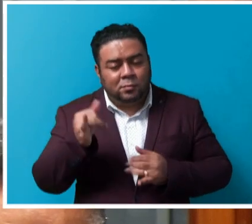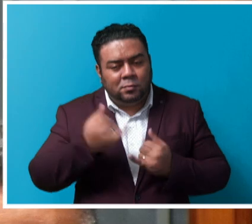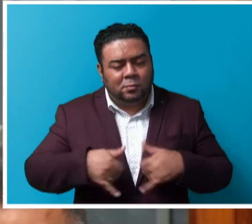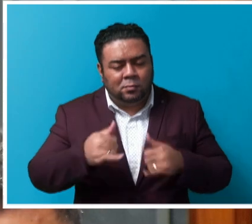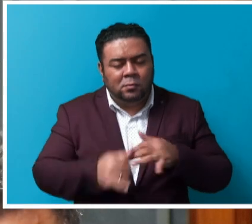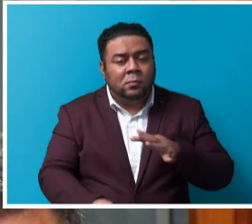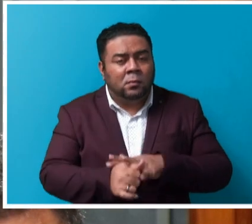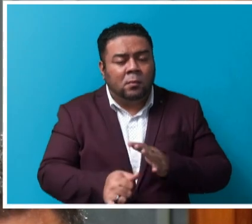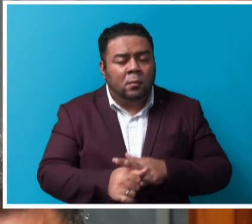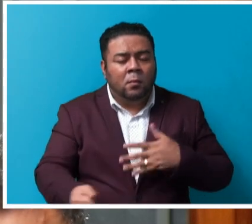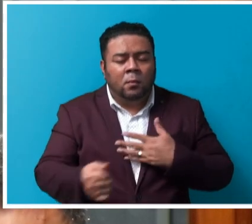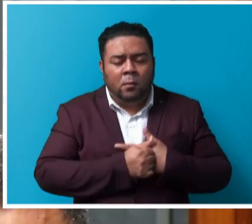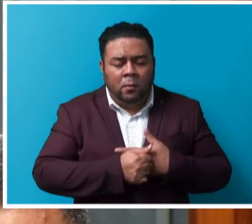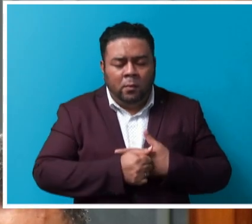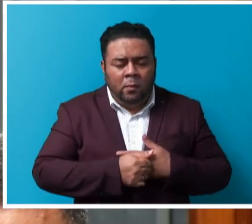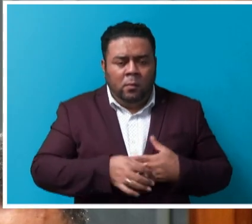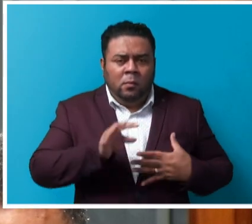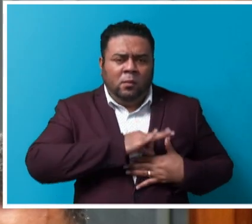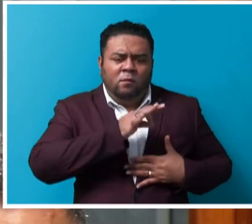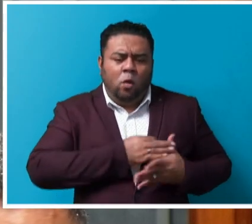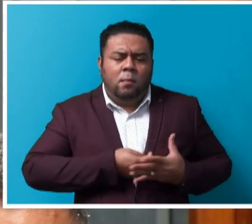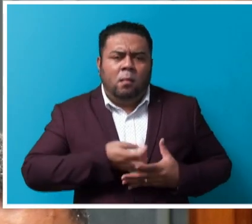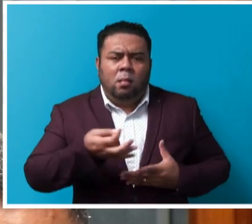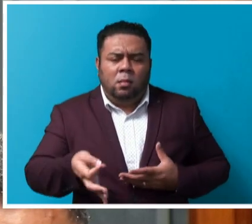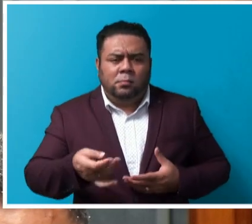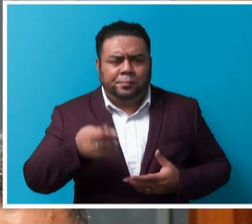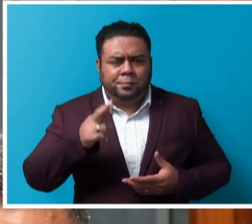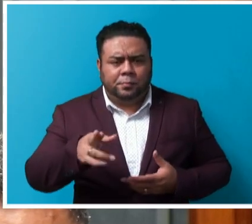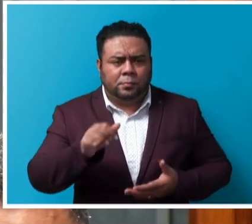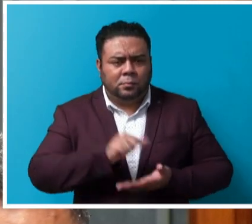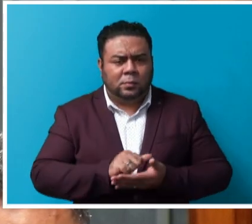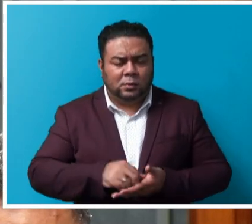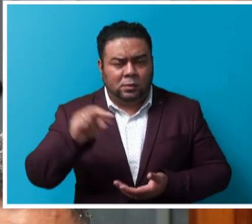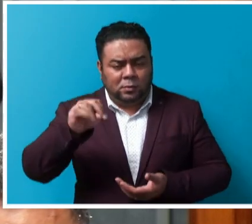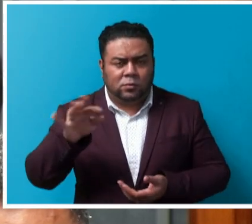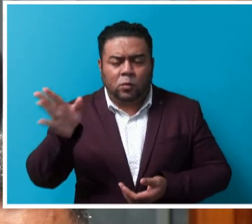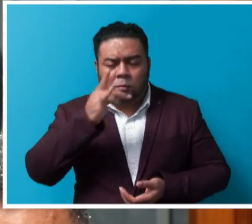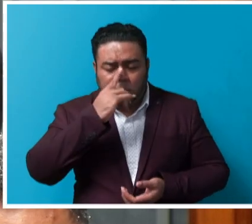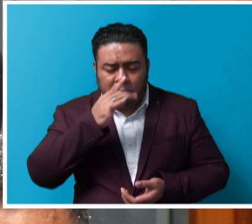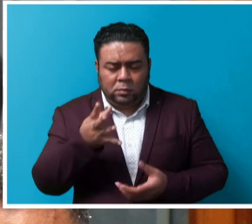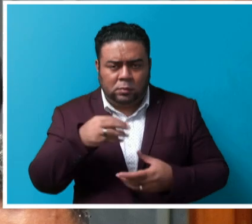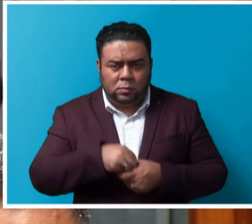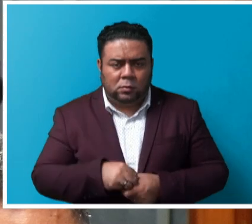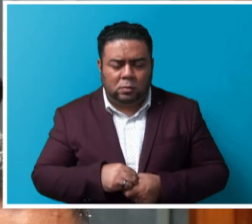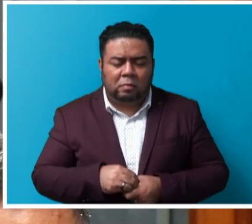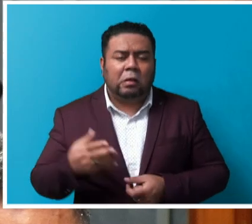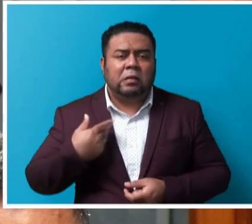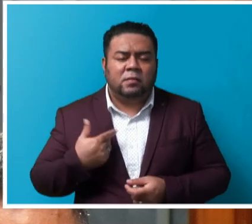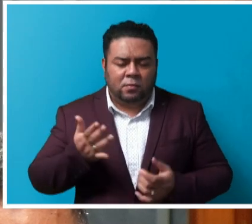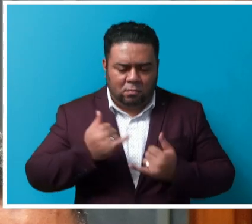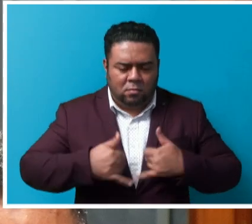access to safe, affordable, and regular shipping services is a necessity for our Fijians that live in these